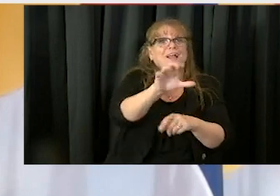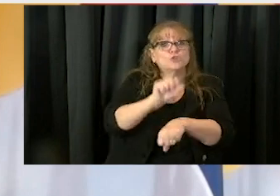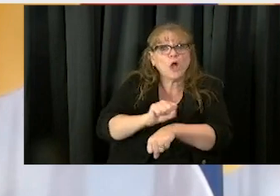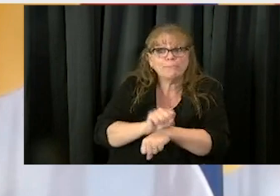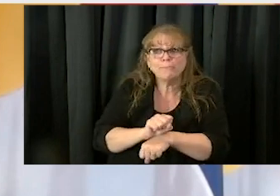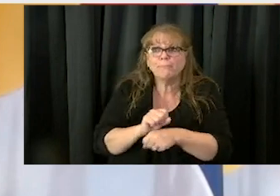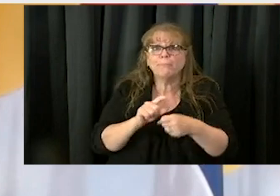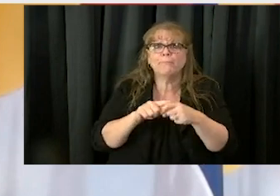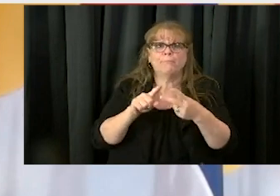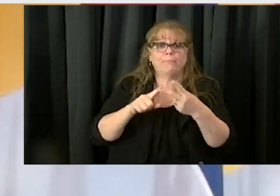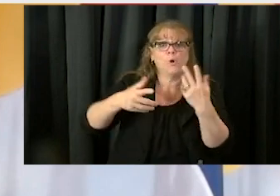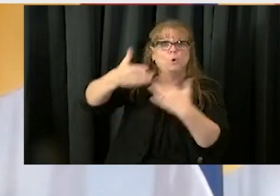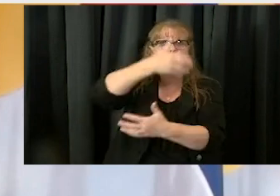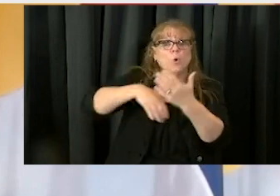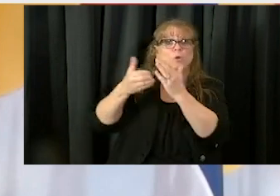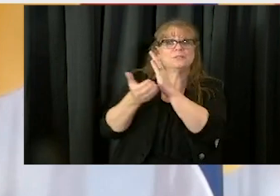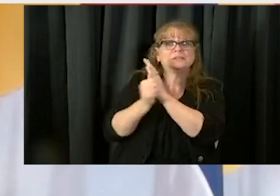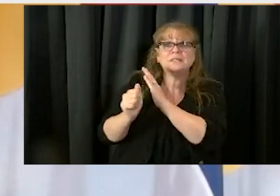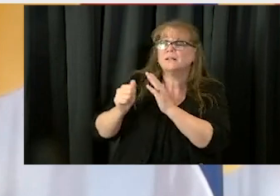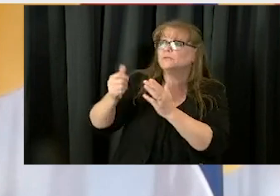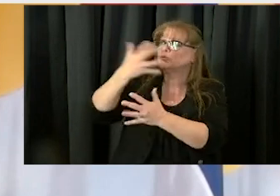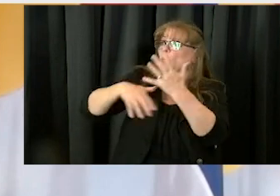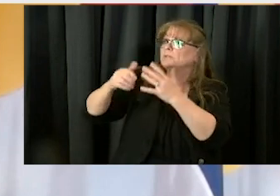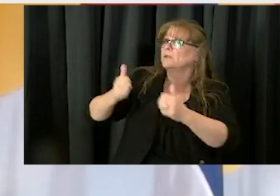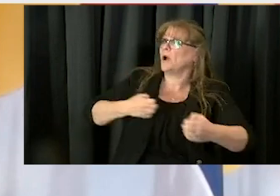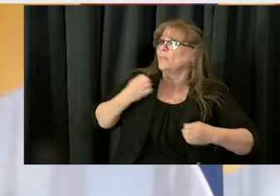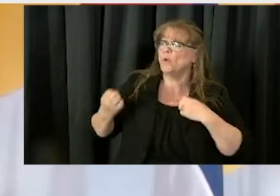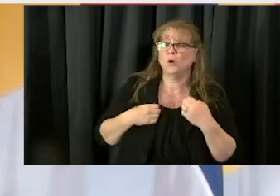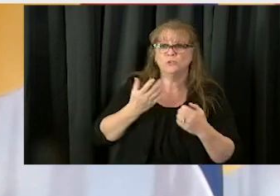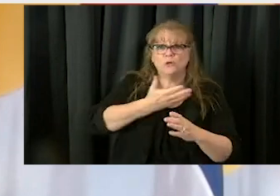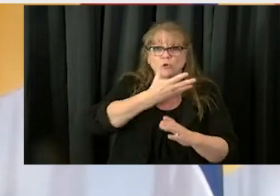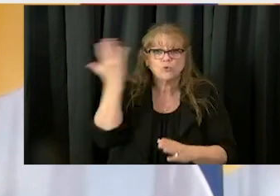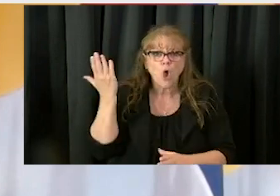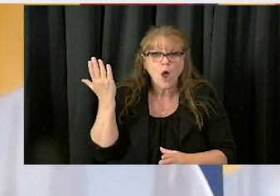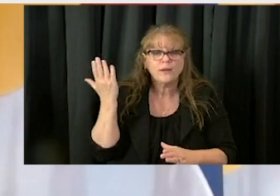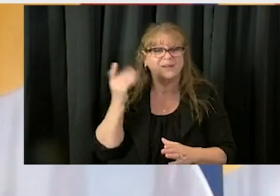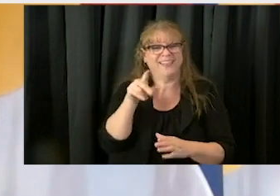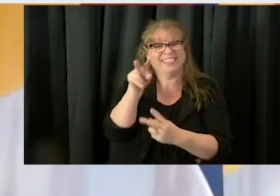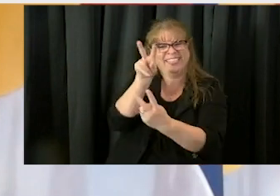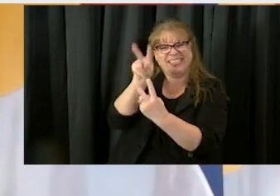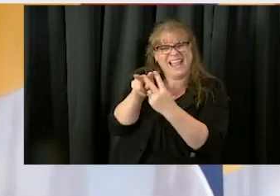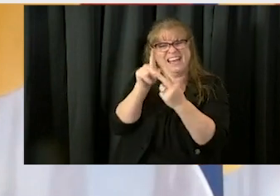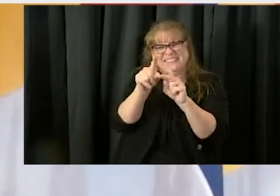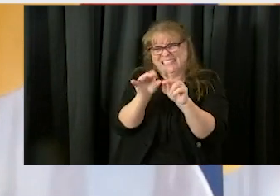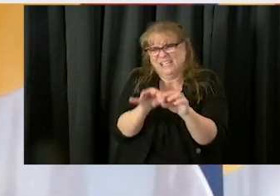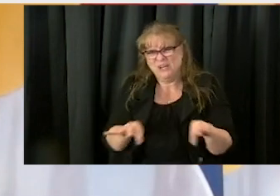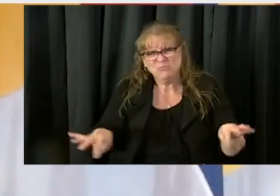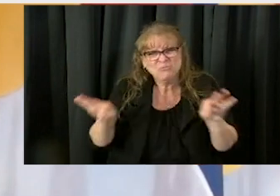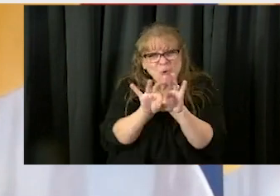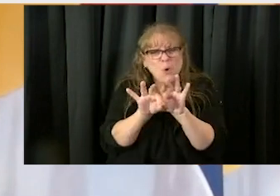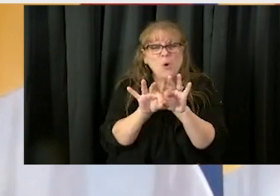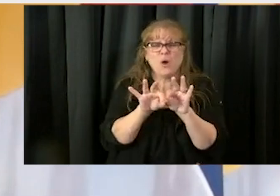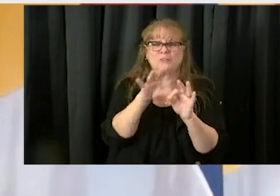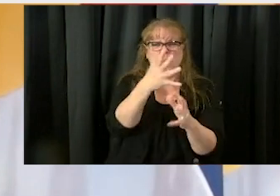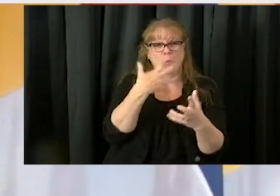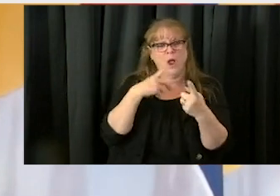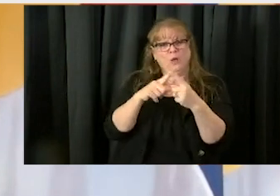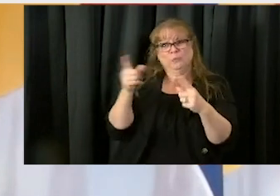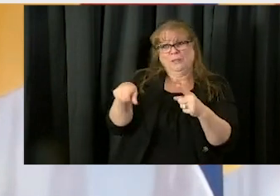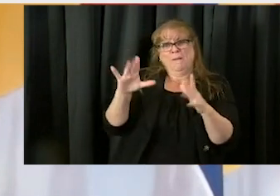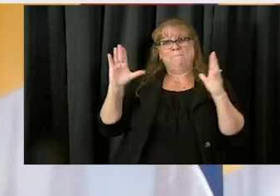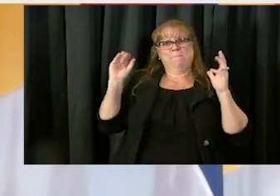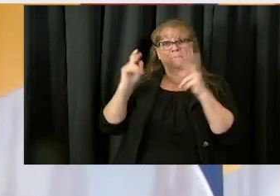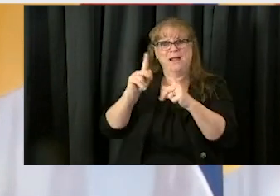quickly as possible. The vaccine is the key to doing that. And our top priority for our administration is to make sure that we